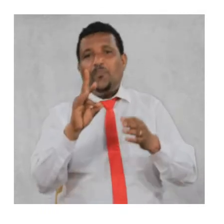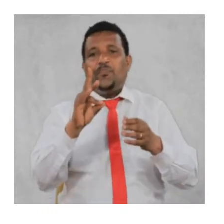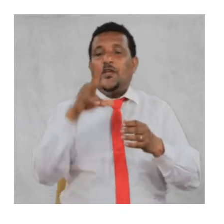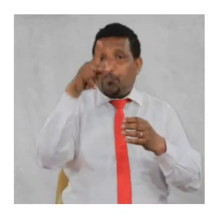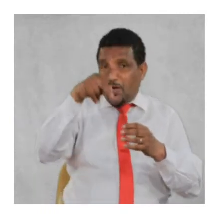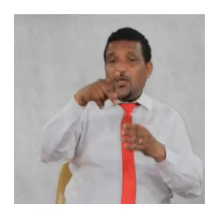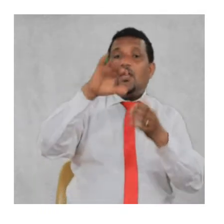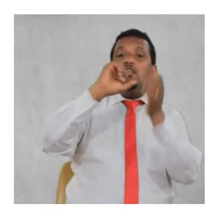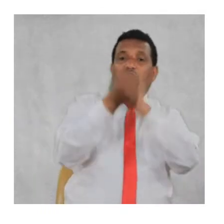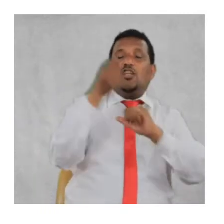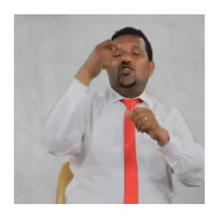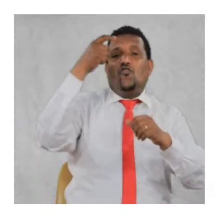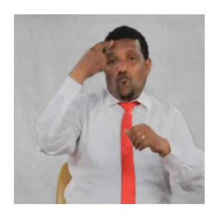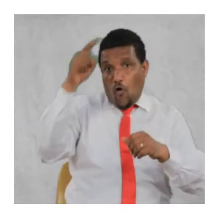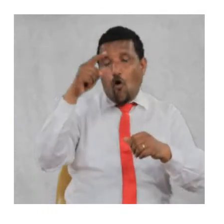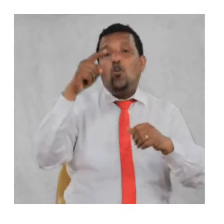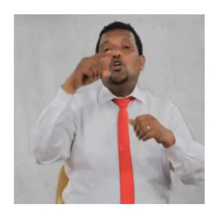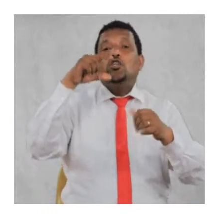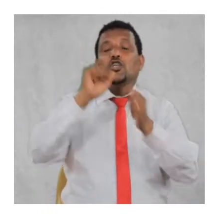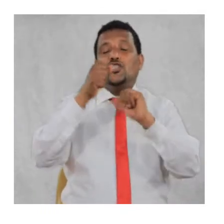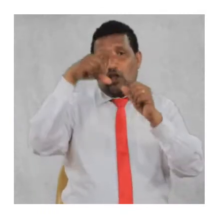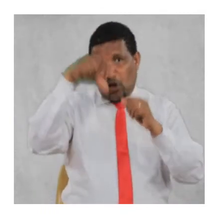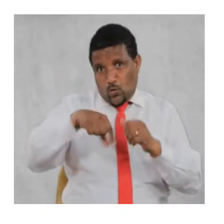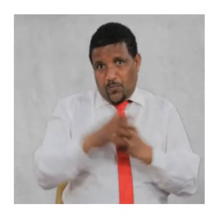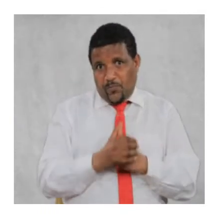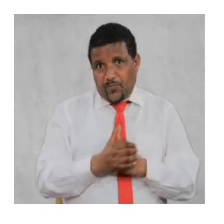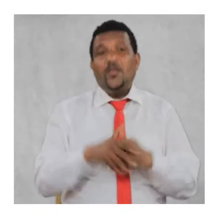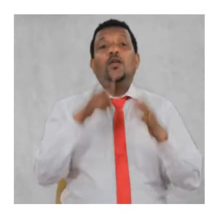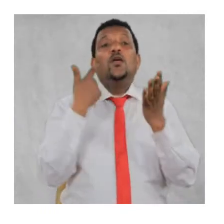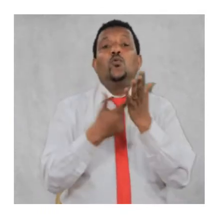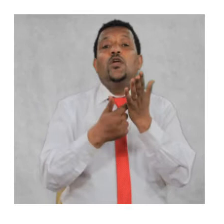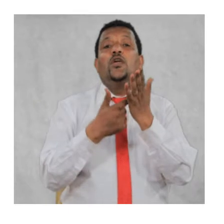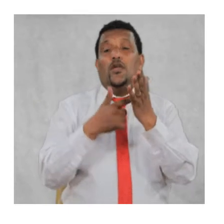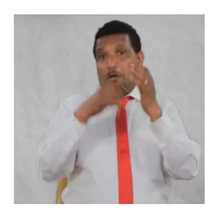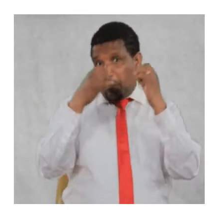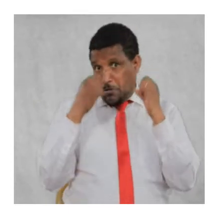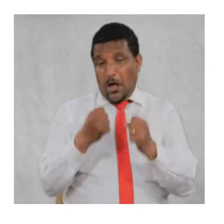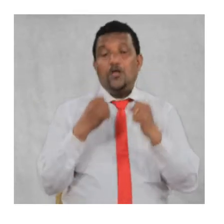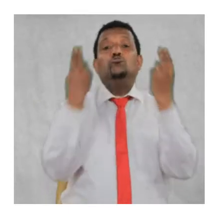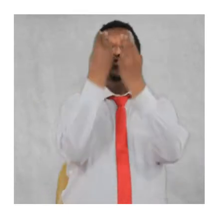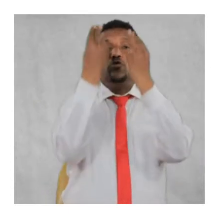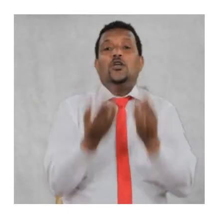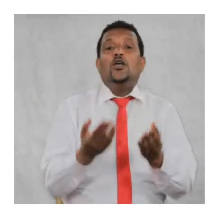change in Q. Then once if you get the slope, then we can use the